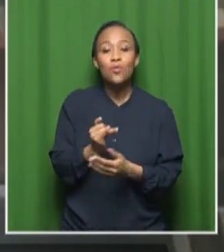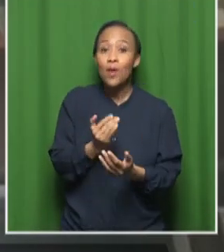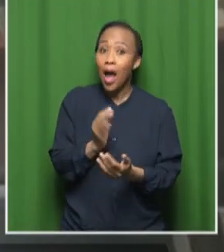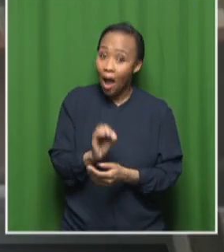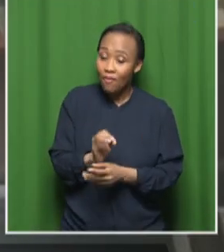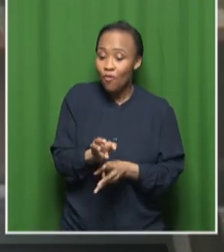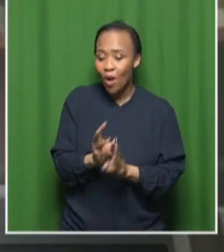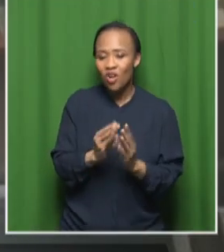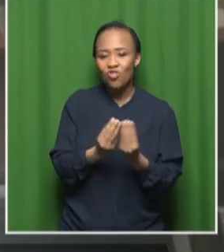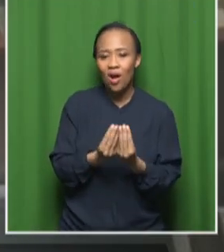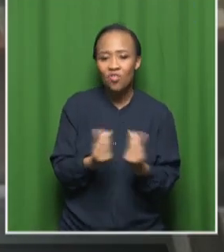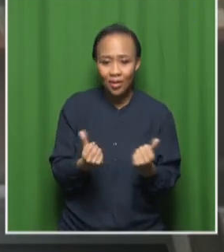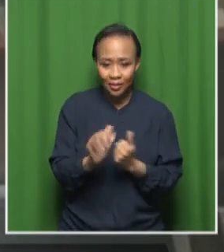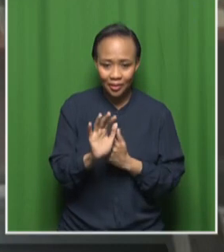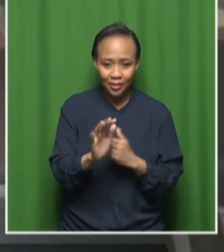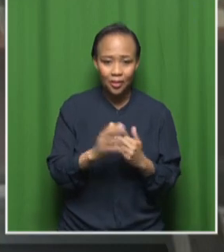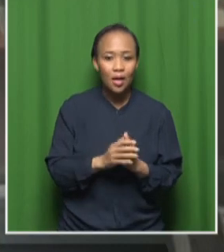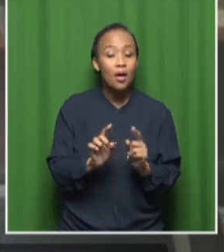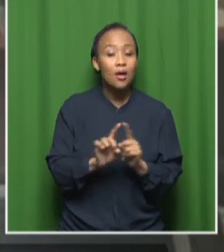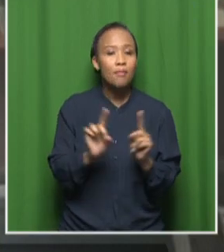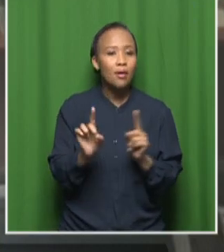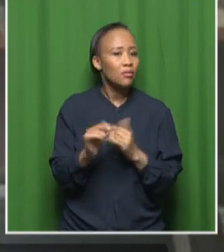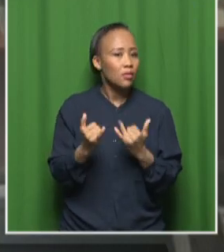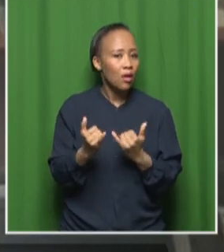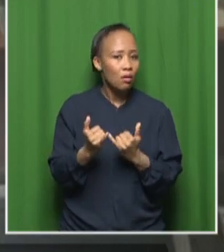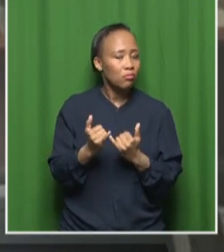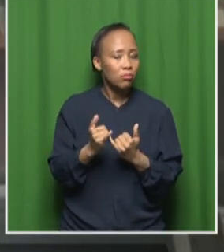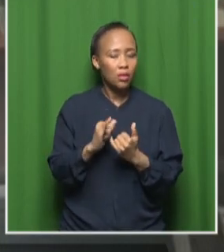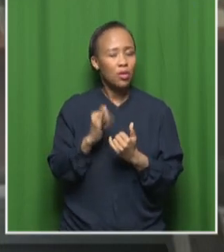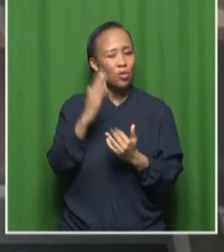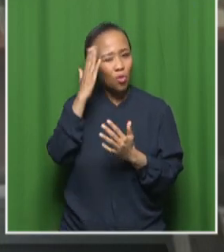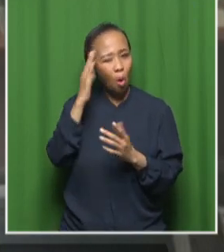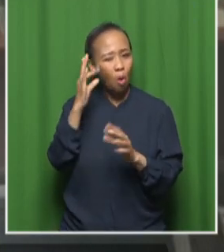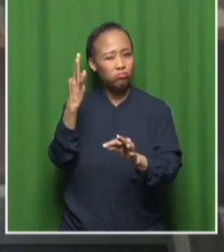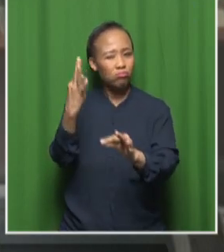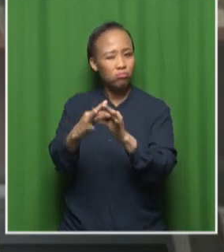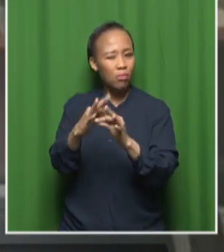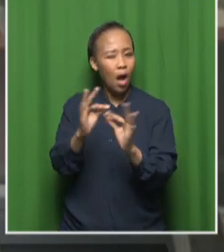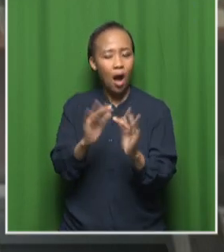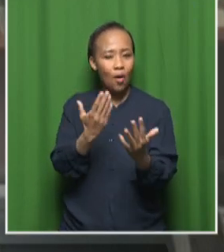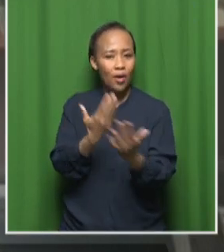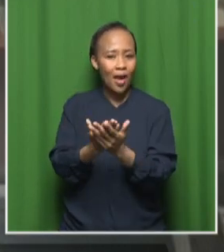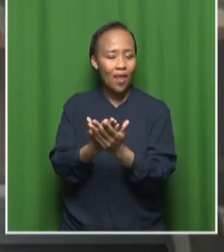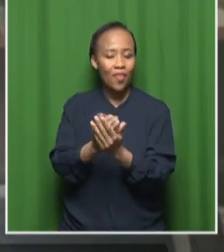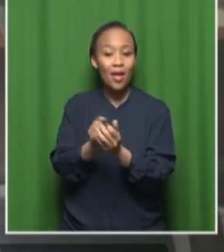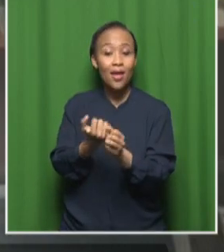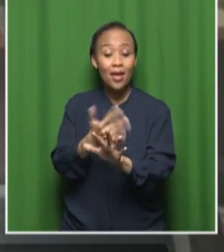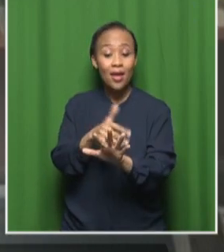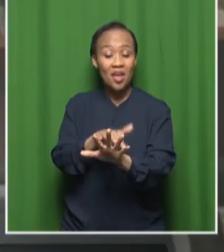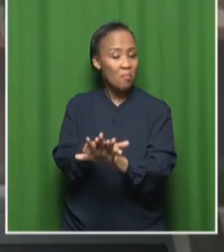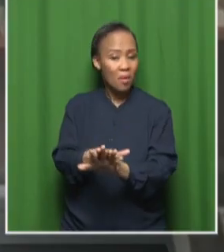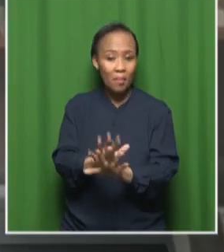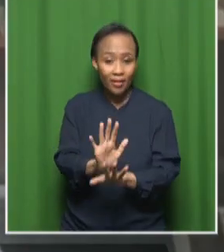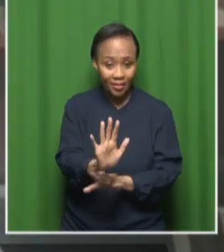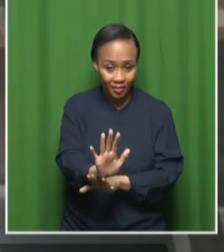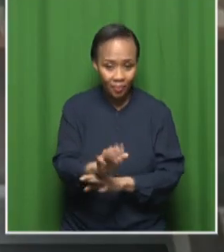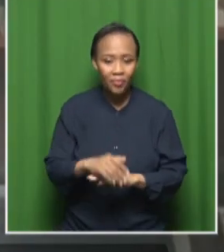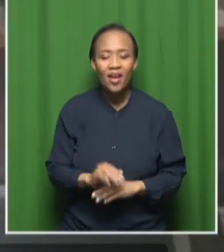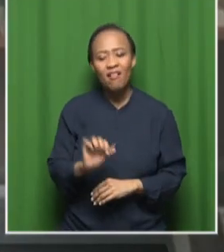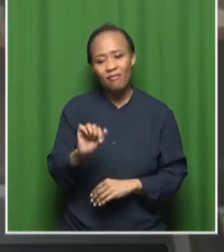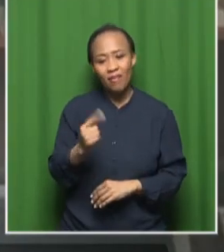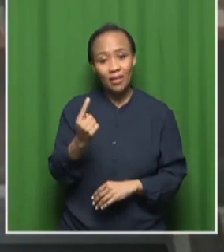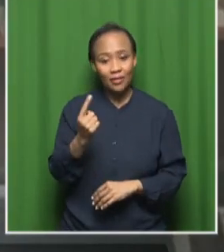think anybody's worked out exactly how they're going to implement that. One of the suggestions through research is that